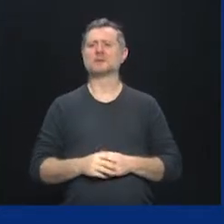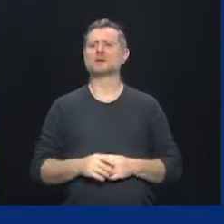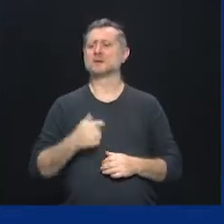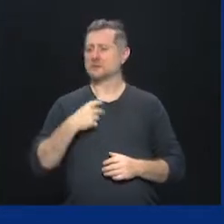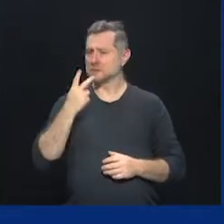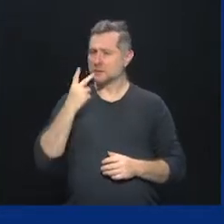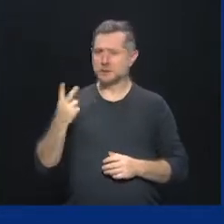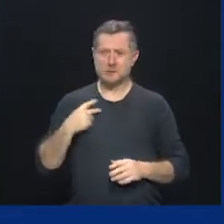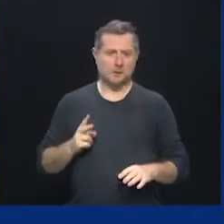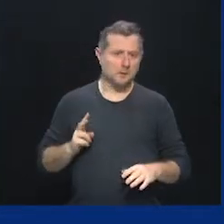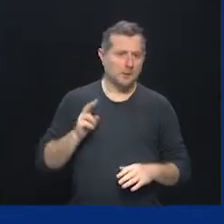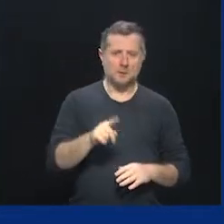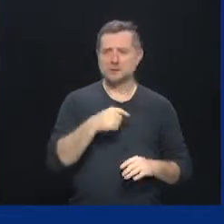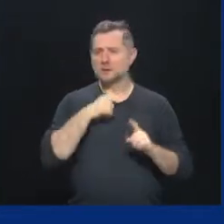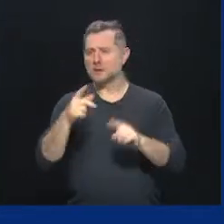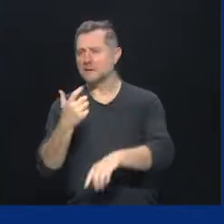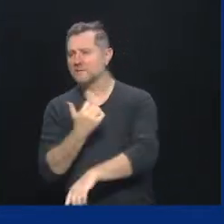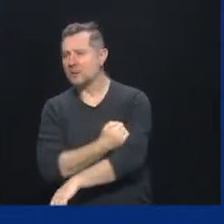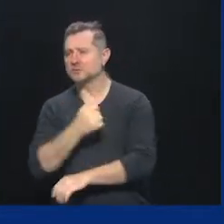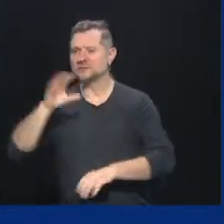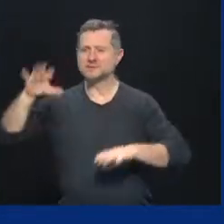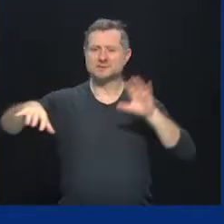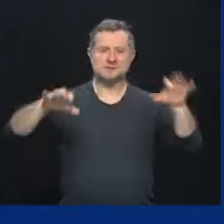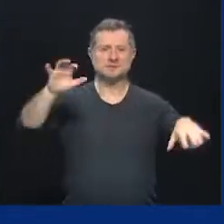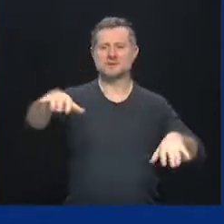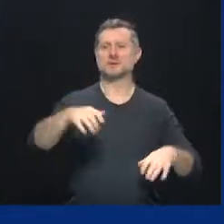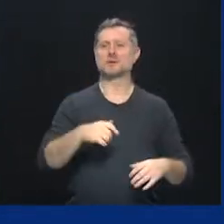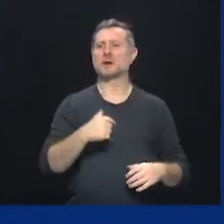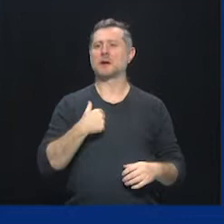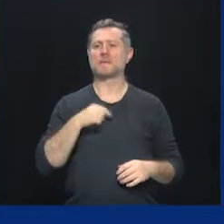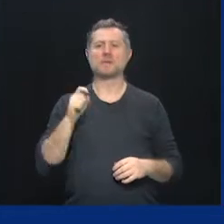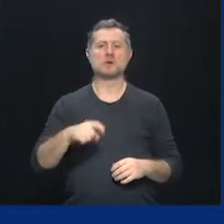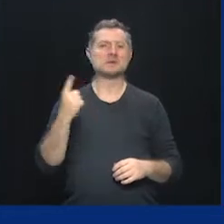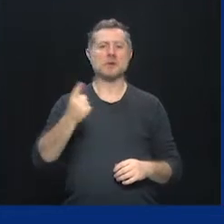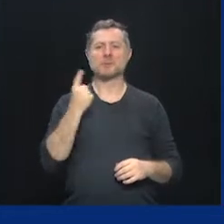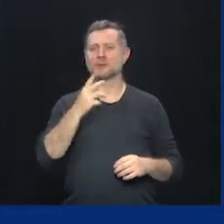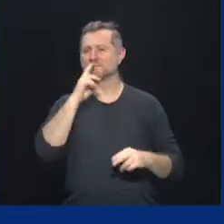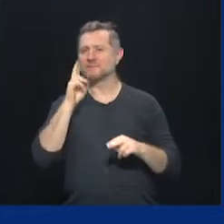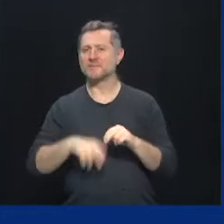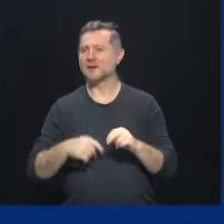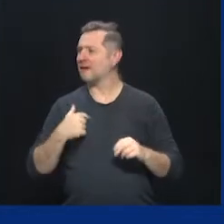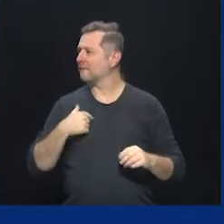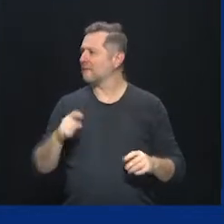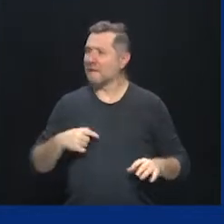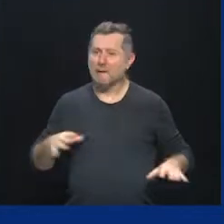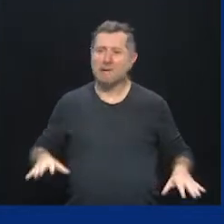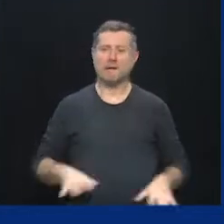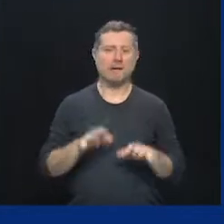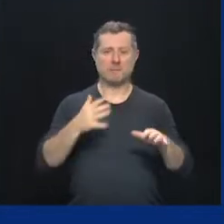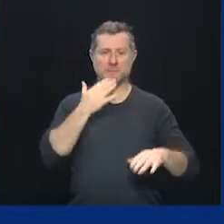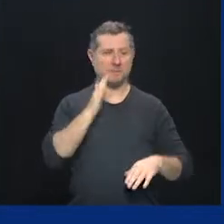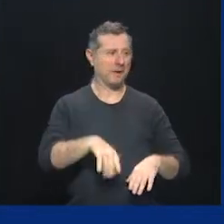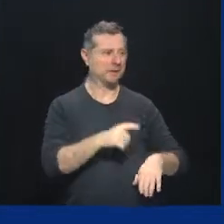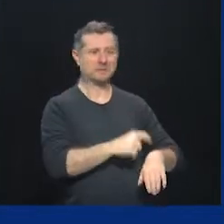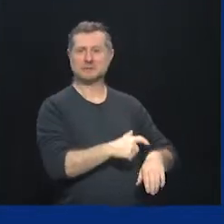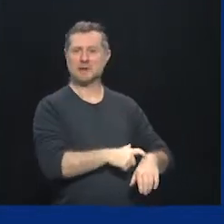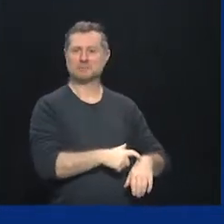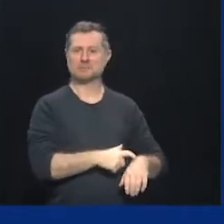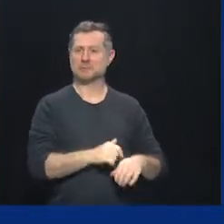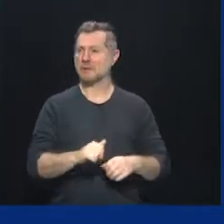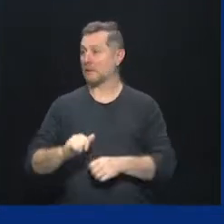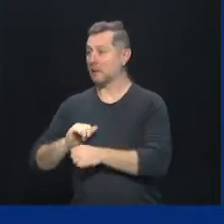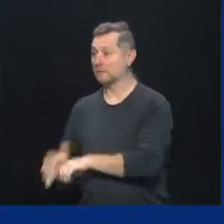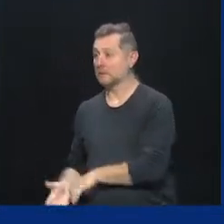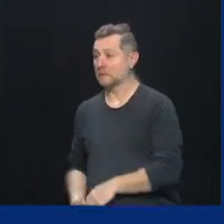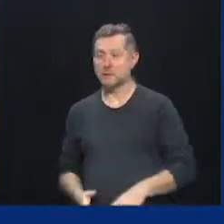sites. We got to do something fun out here sometime, my friends, because we've been here for some very serious issues, fighting the pandemic, now fighting this horrific storm.